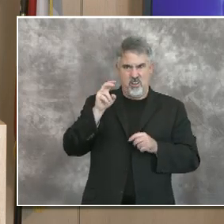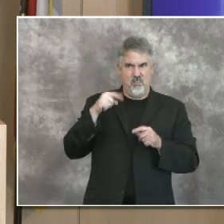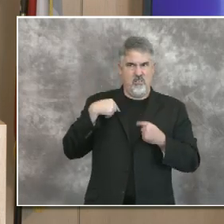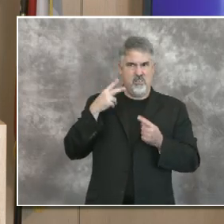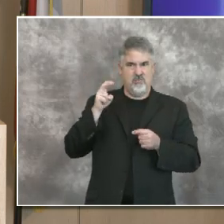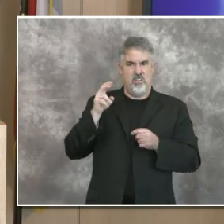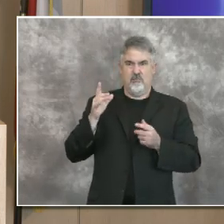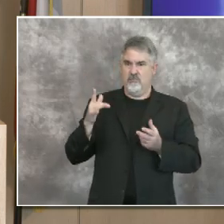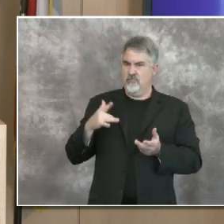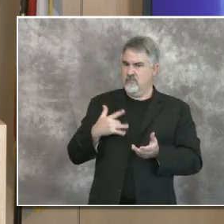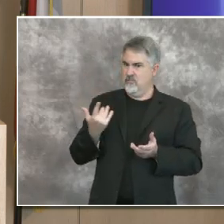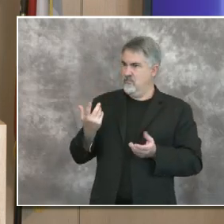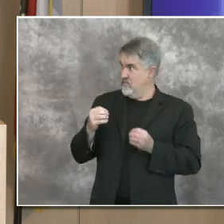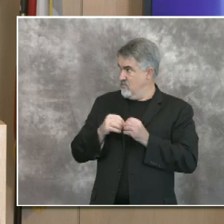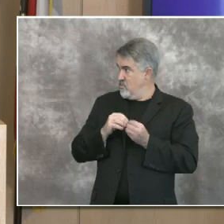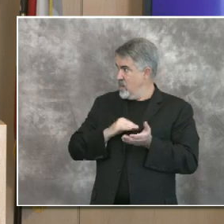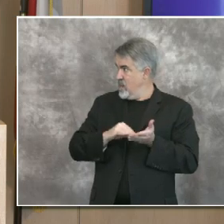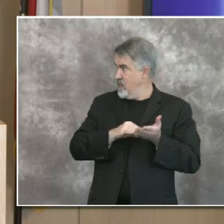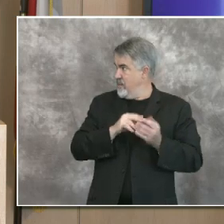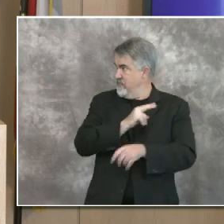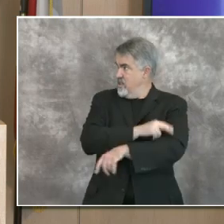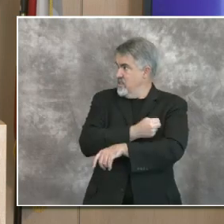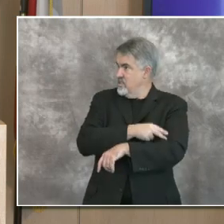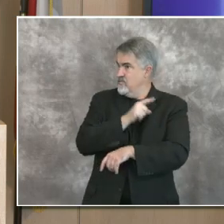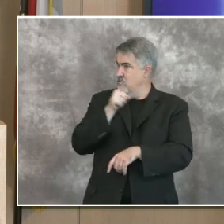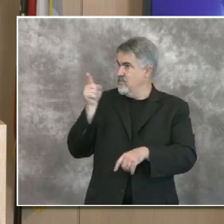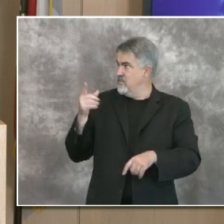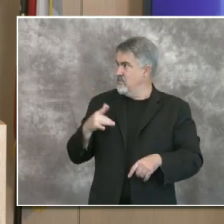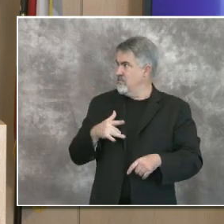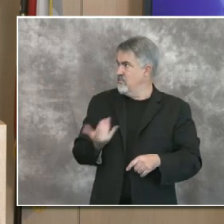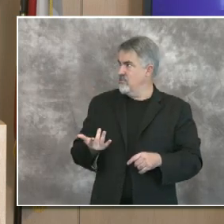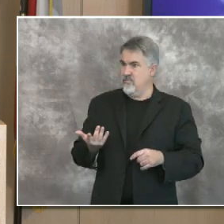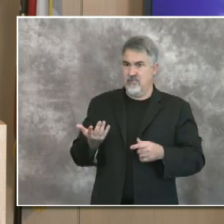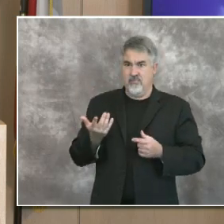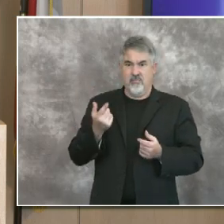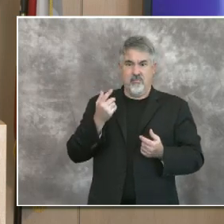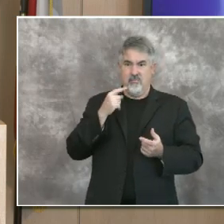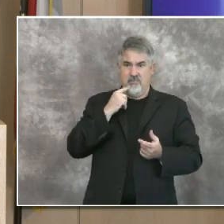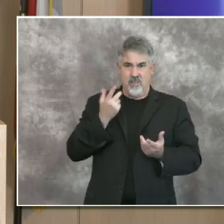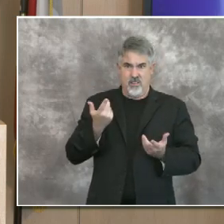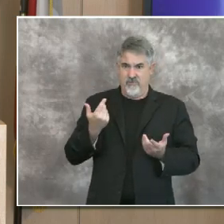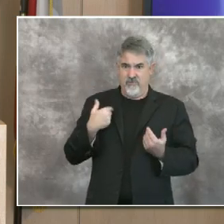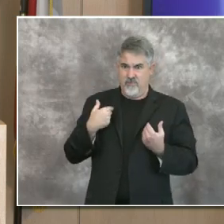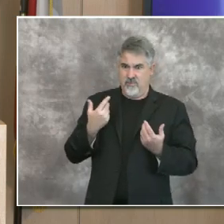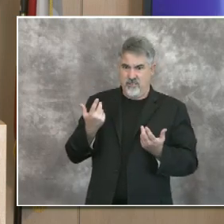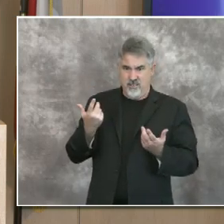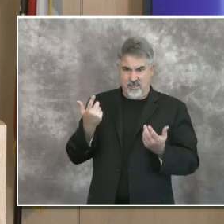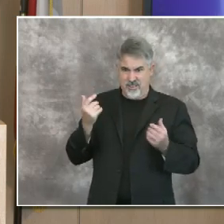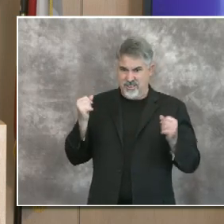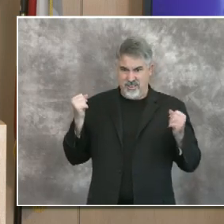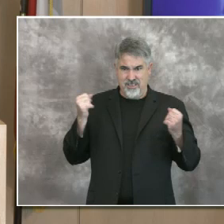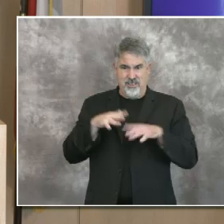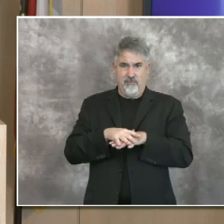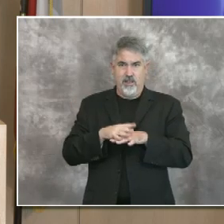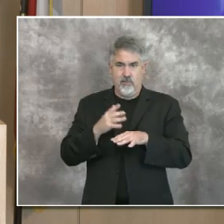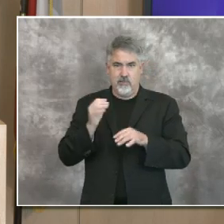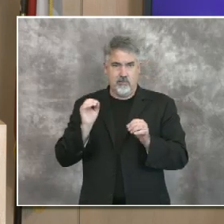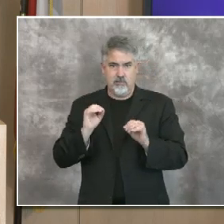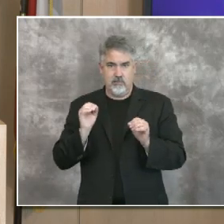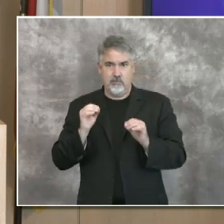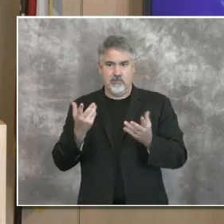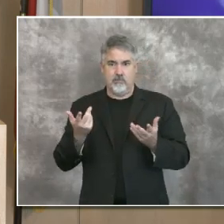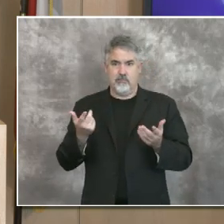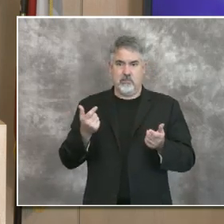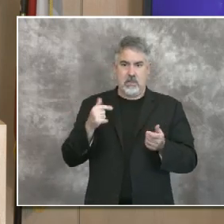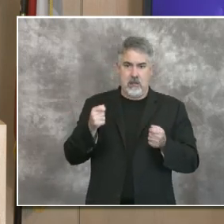are eliminated altogether, that we don't have the capacity to be ready for a possible surge in cases? I know you talked about the 3 S's, and one of